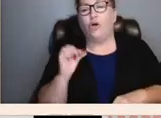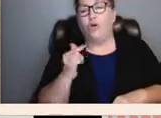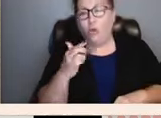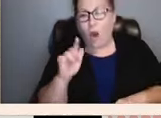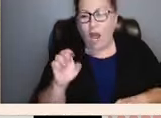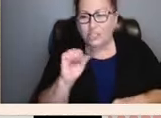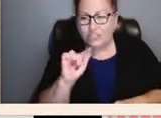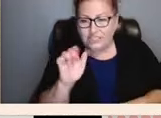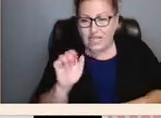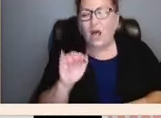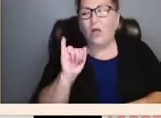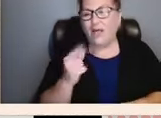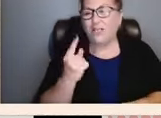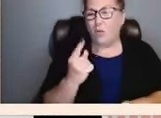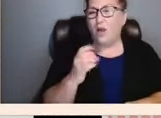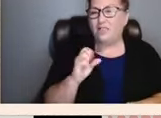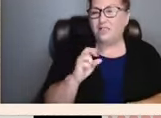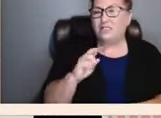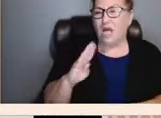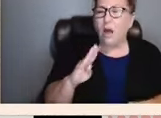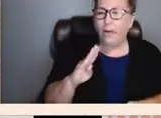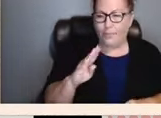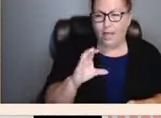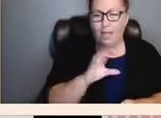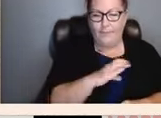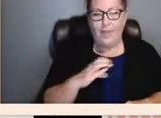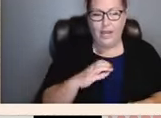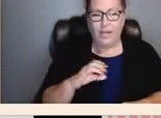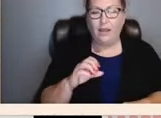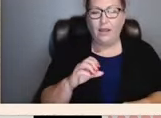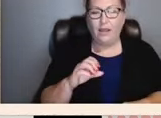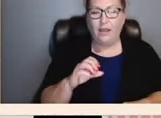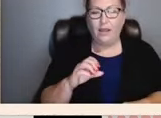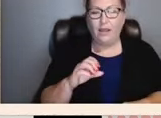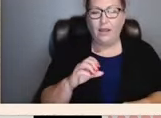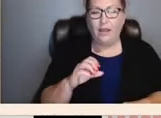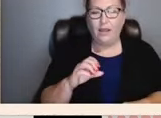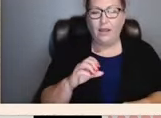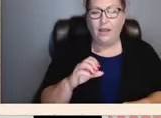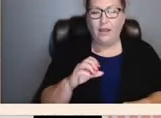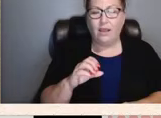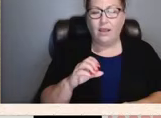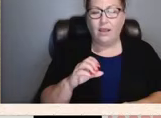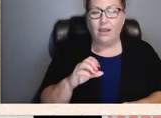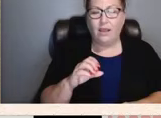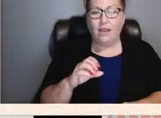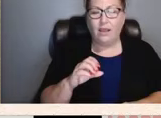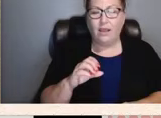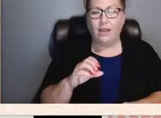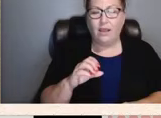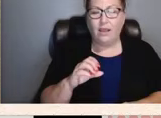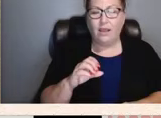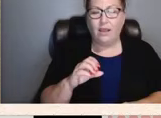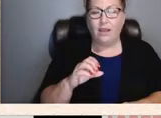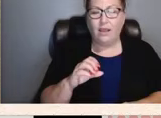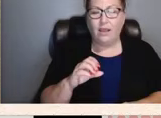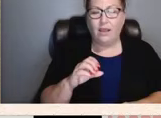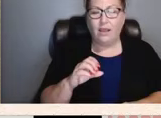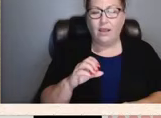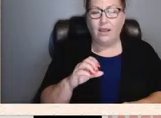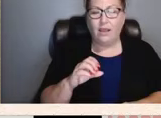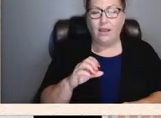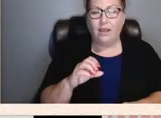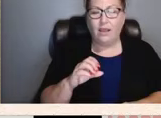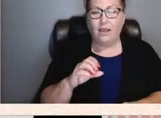have. You could have one subcommittee that does a newsletter. So looking at those things and seeing, having